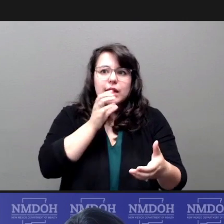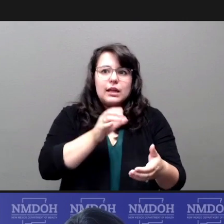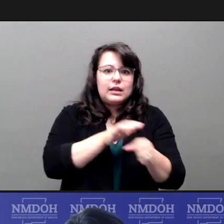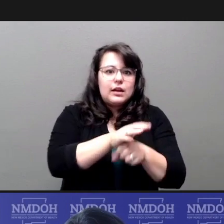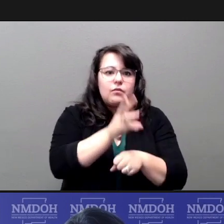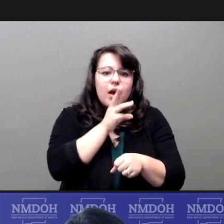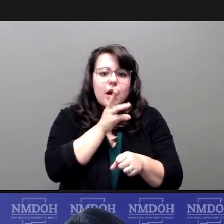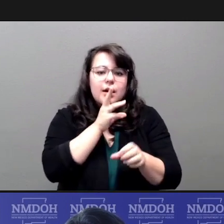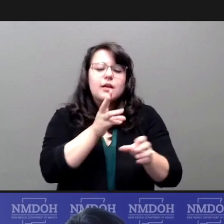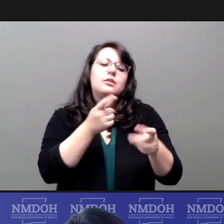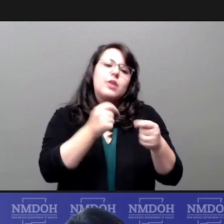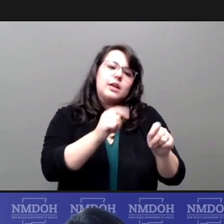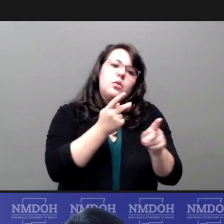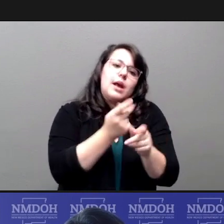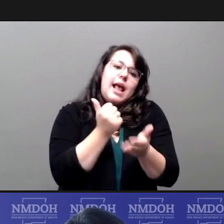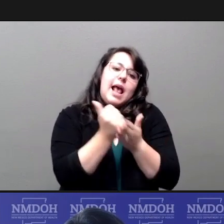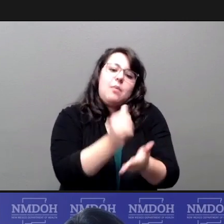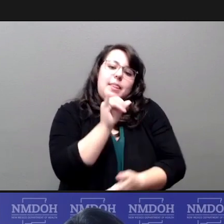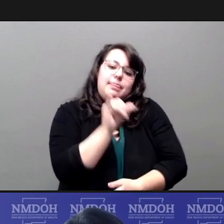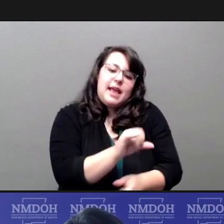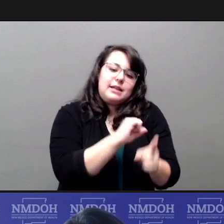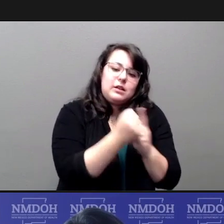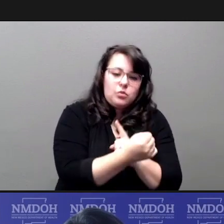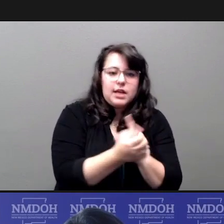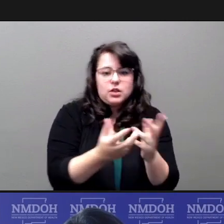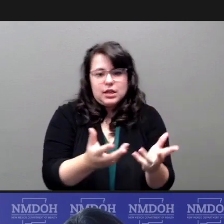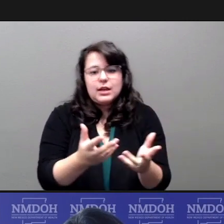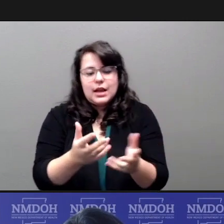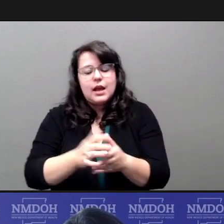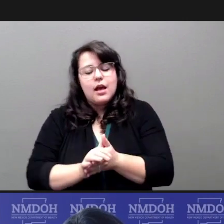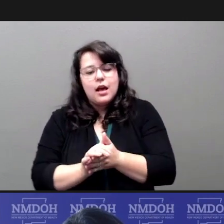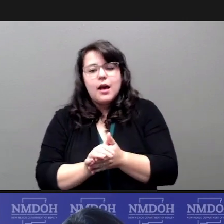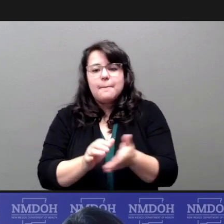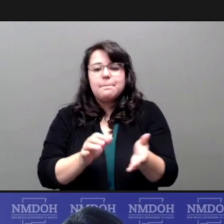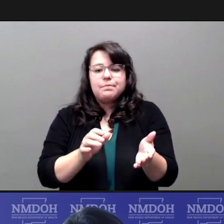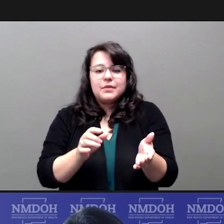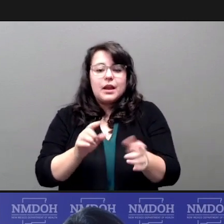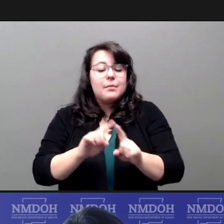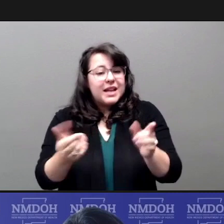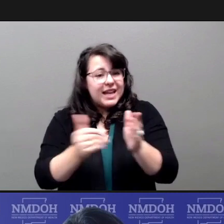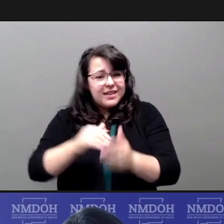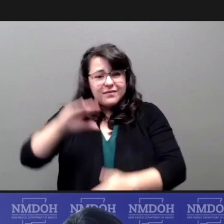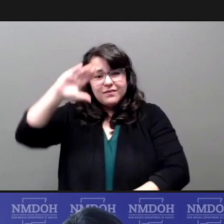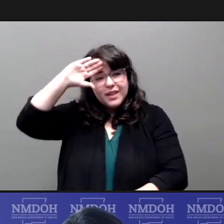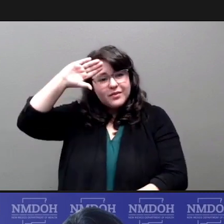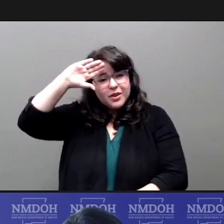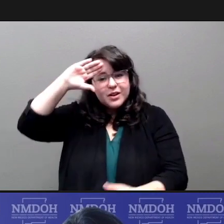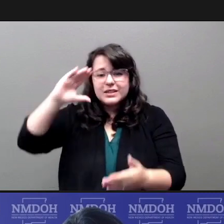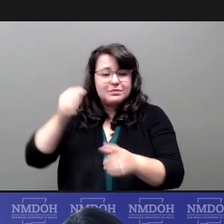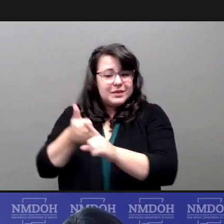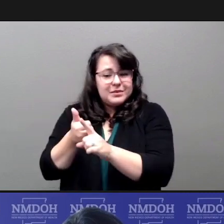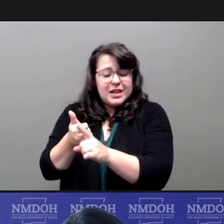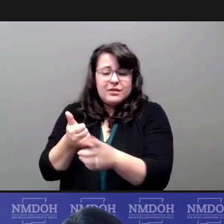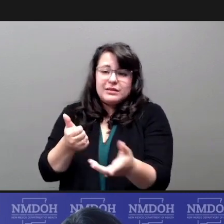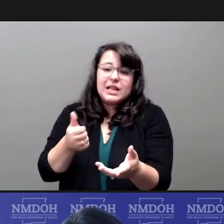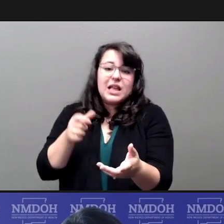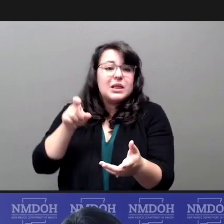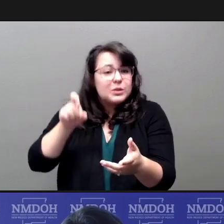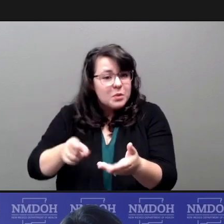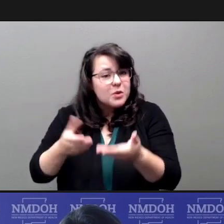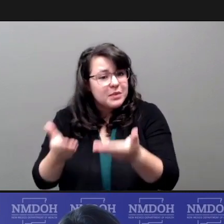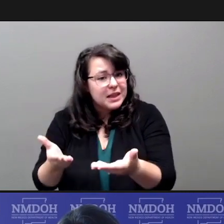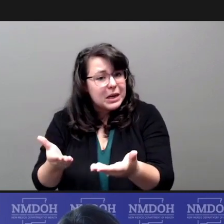around medications to help with fevers, but, fevers again are in themselves, they're supposed to be there